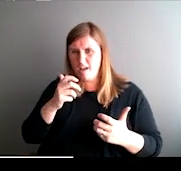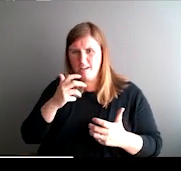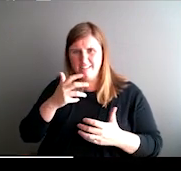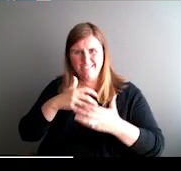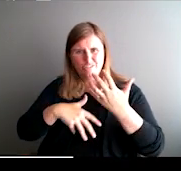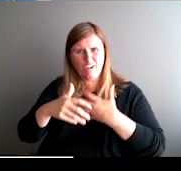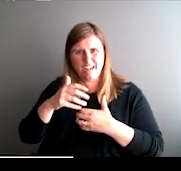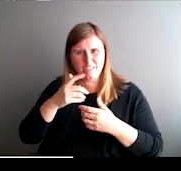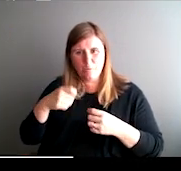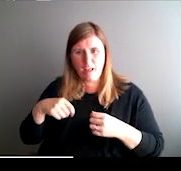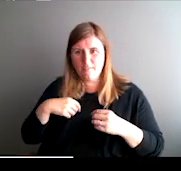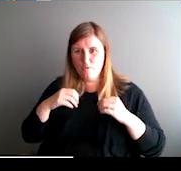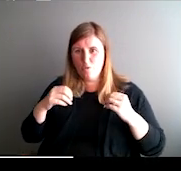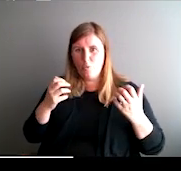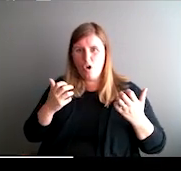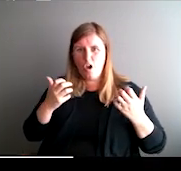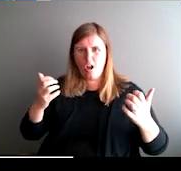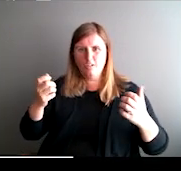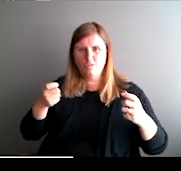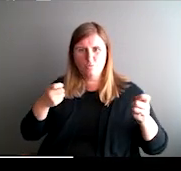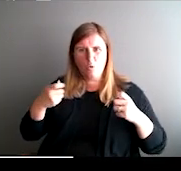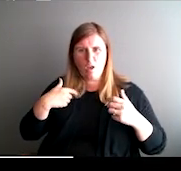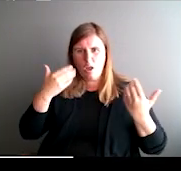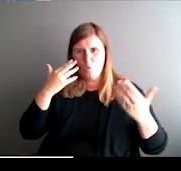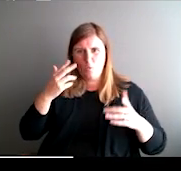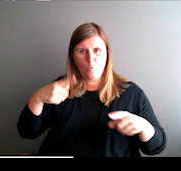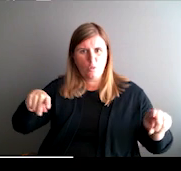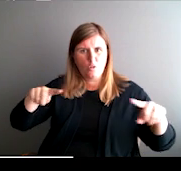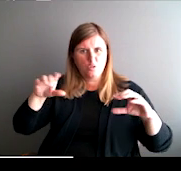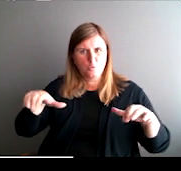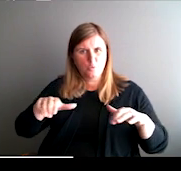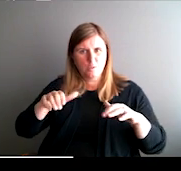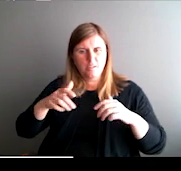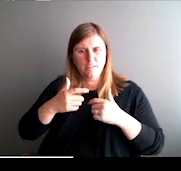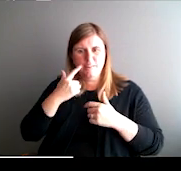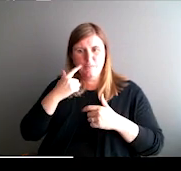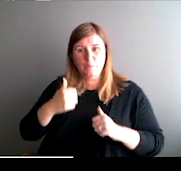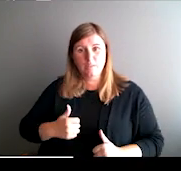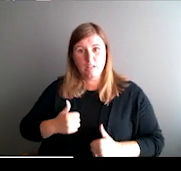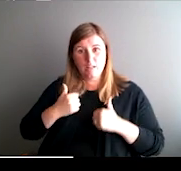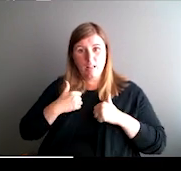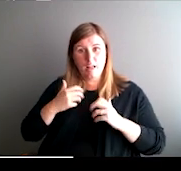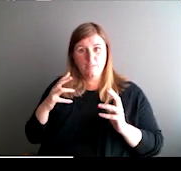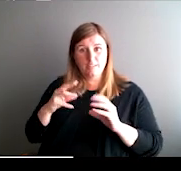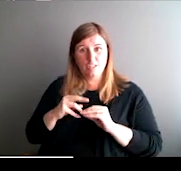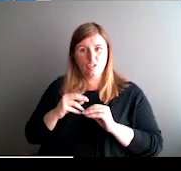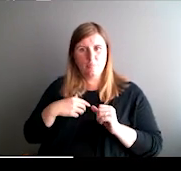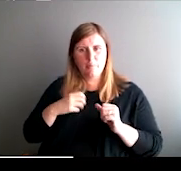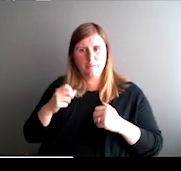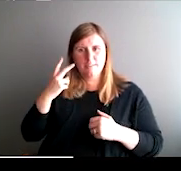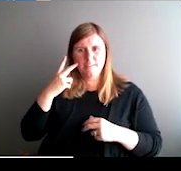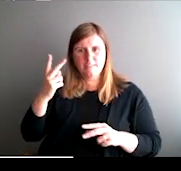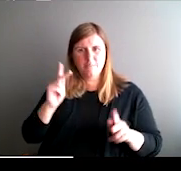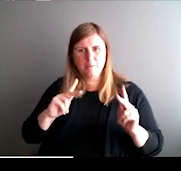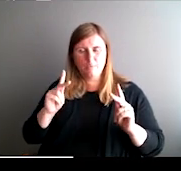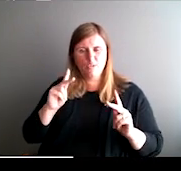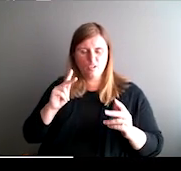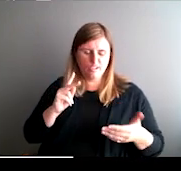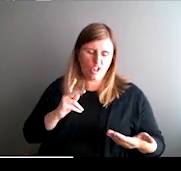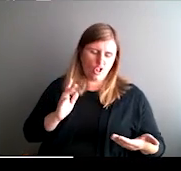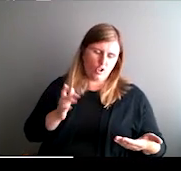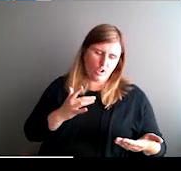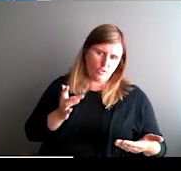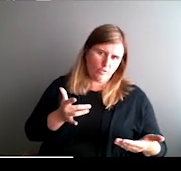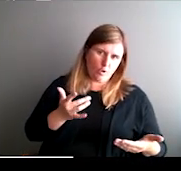them. I have no audience control. I don't know what anybody's doing. If I was in a live session, I might see the people are looking at their